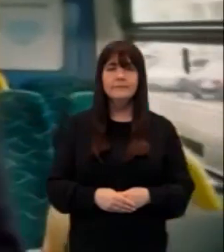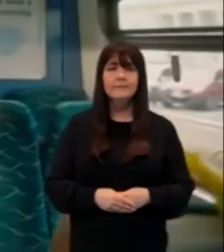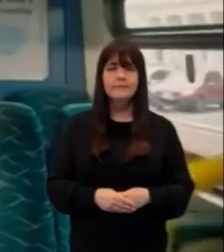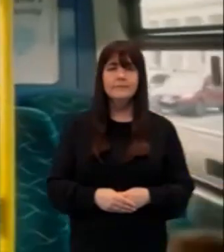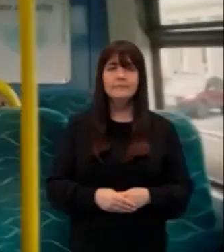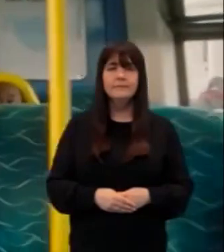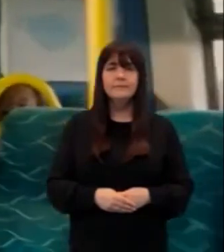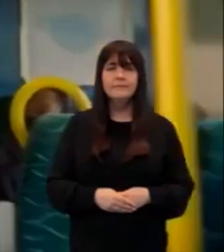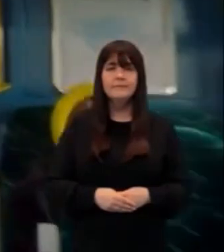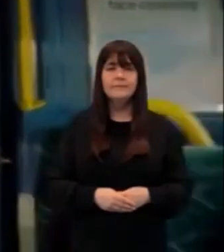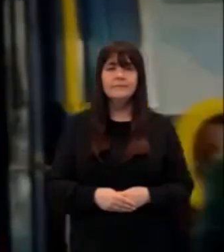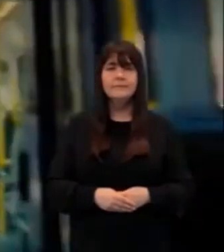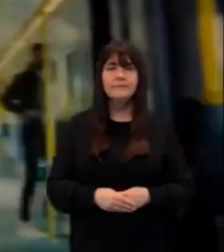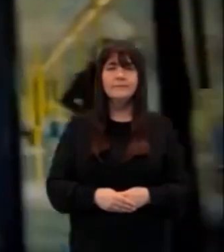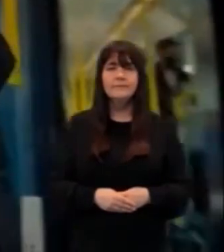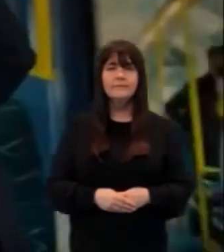I'm just going to open this window for